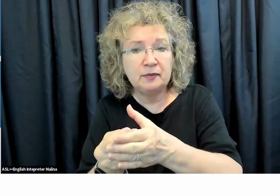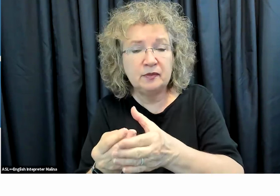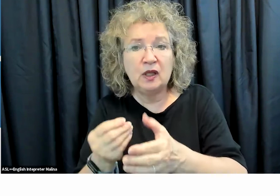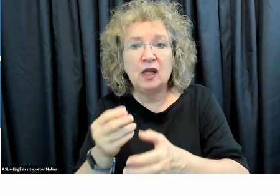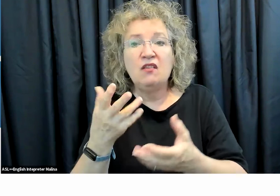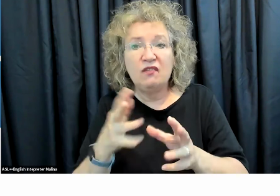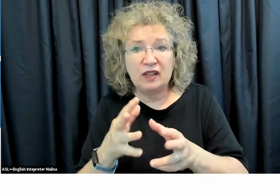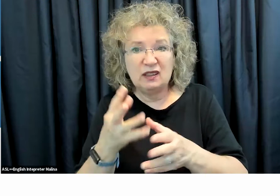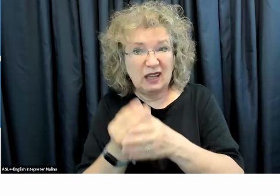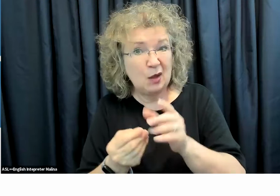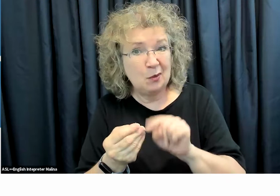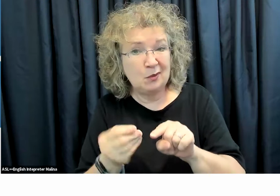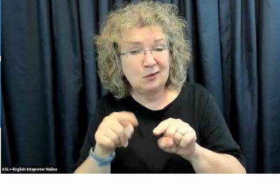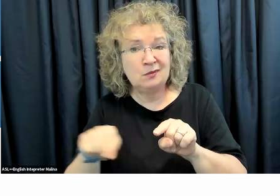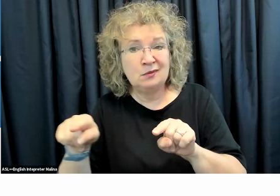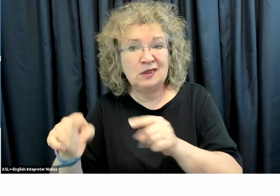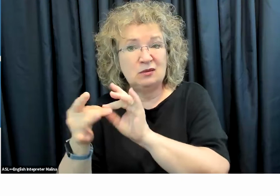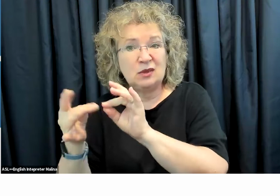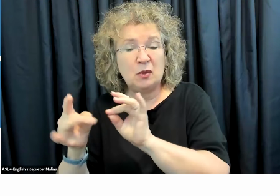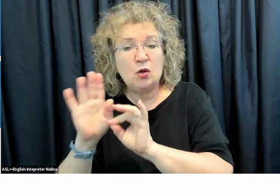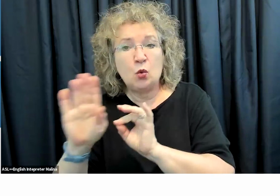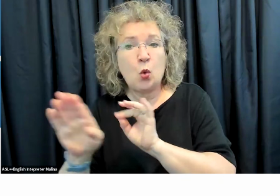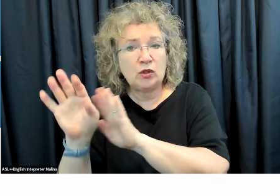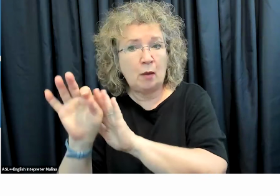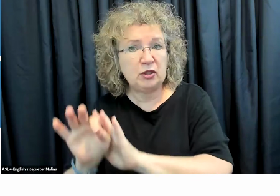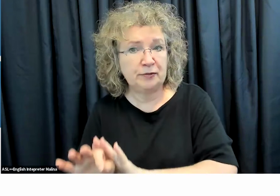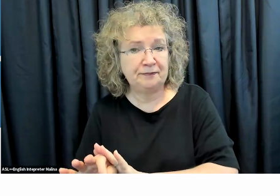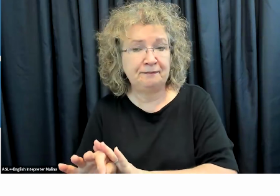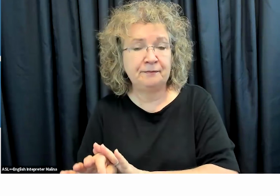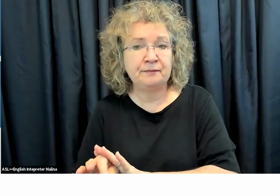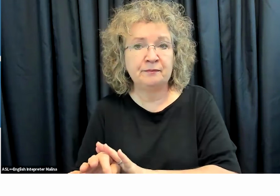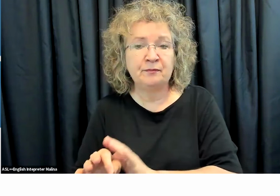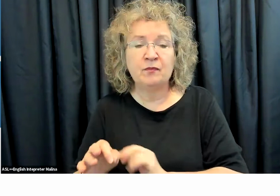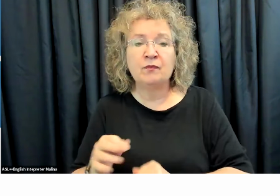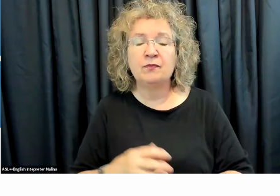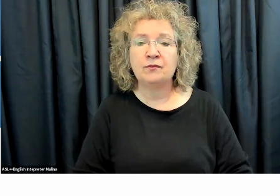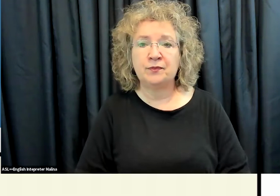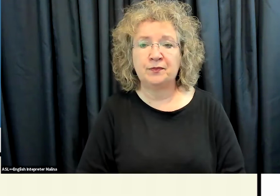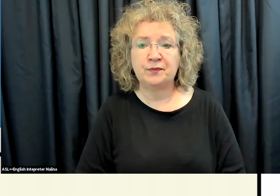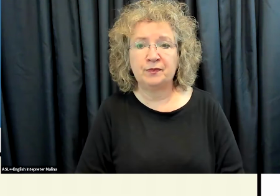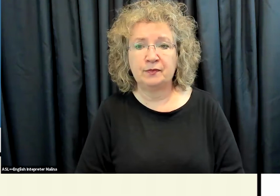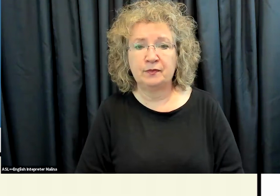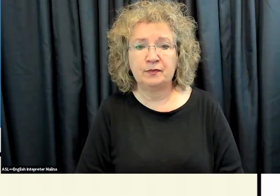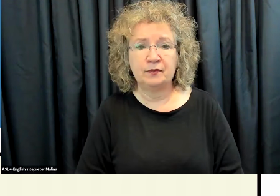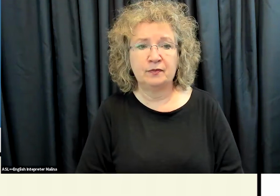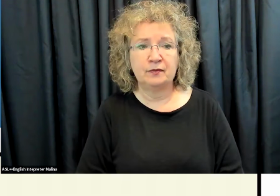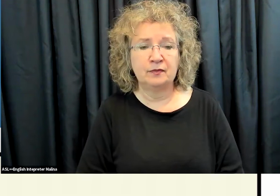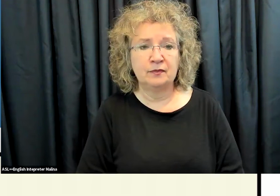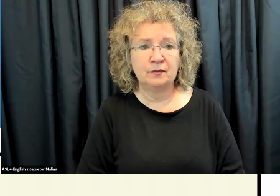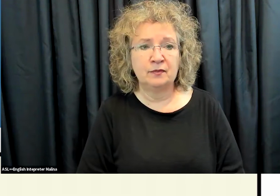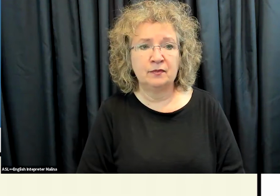that information to make decisions and adjust your plan. Next slide.